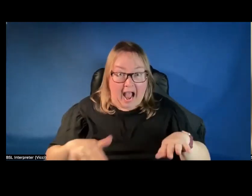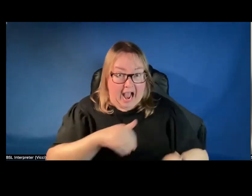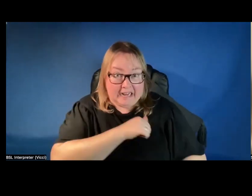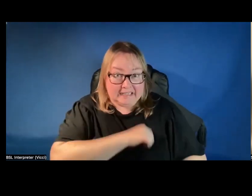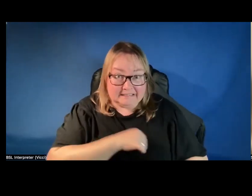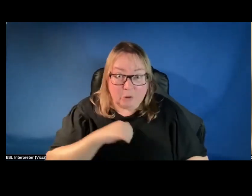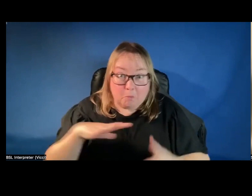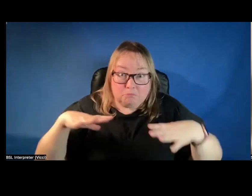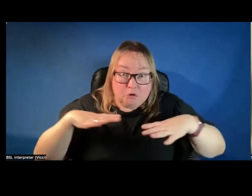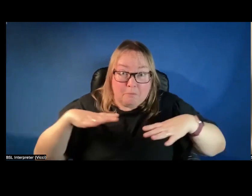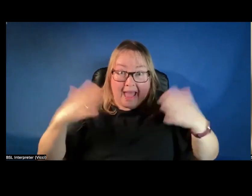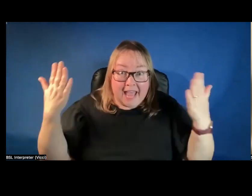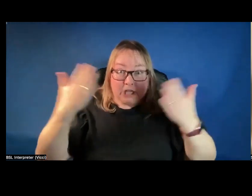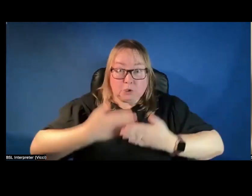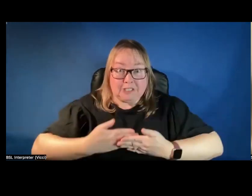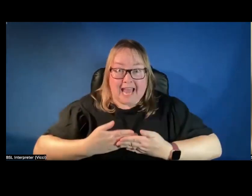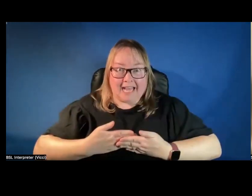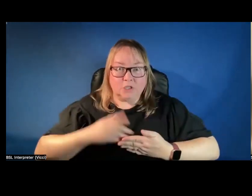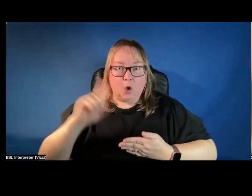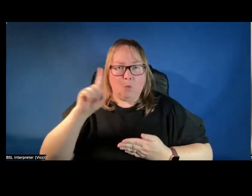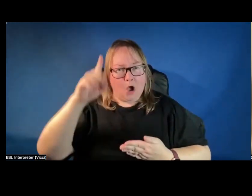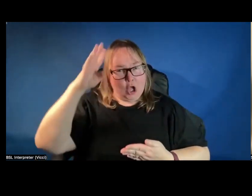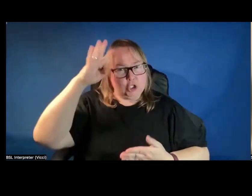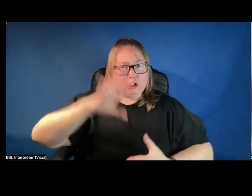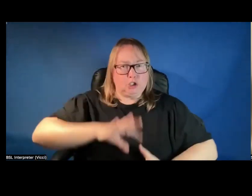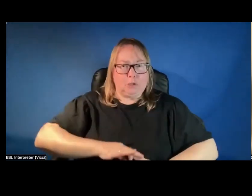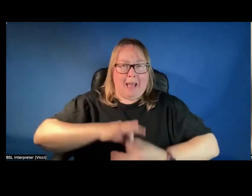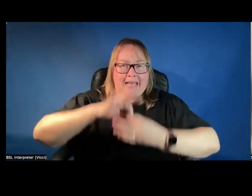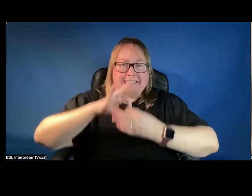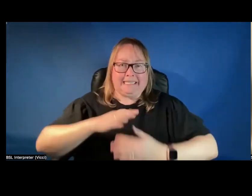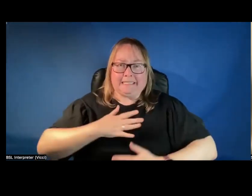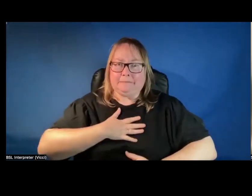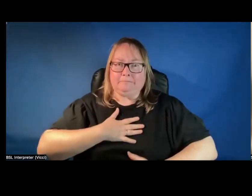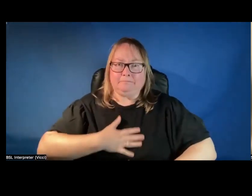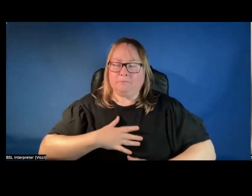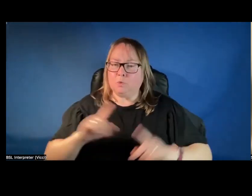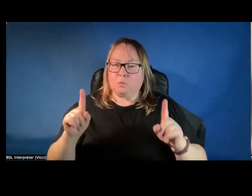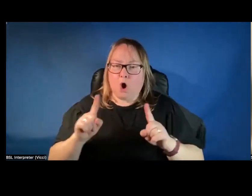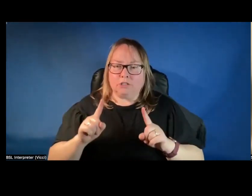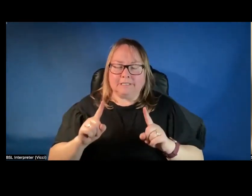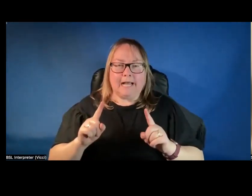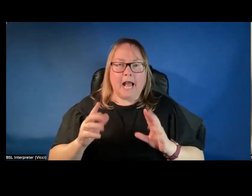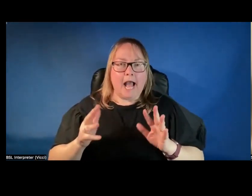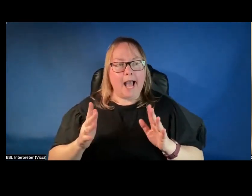with this somatic exercise, that we would just take a few deep